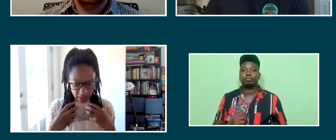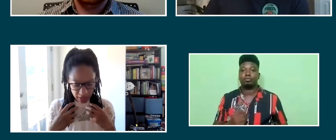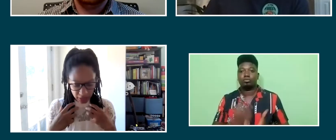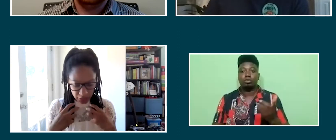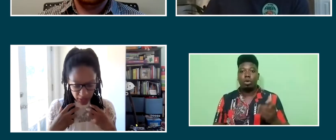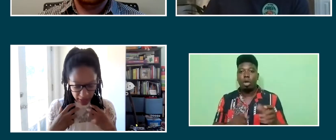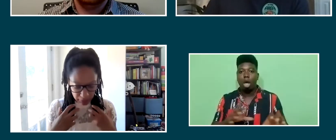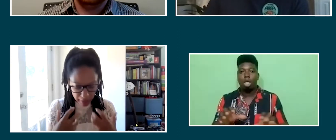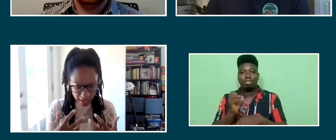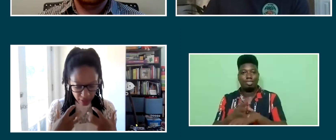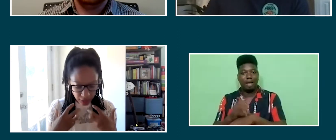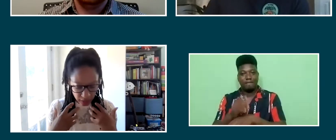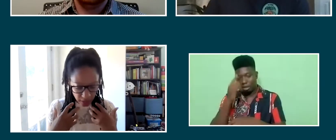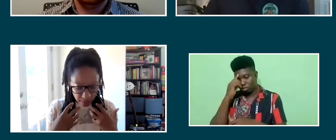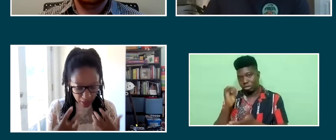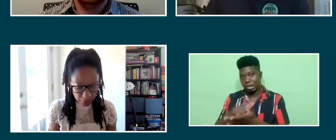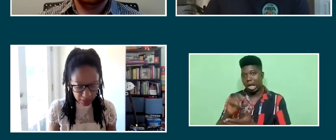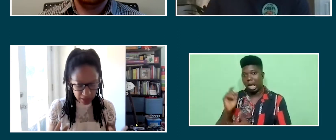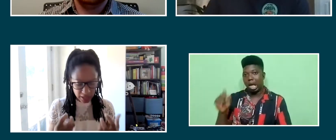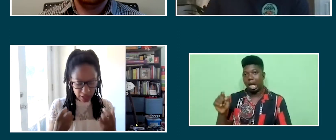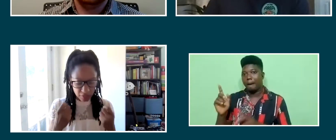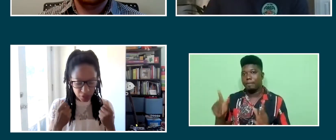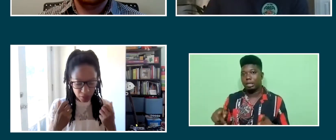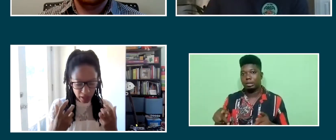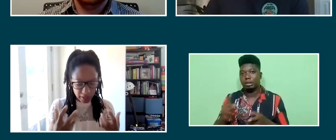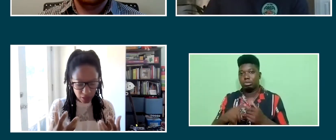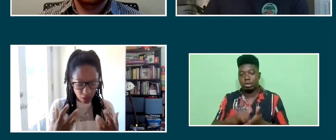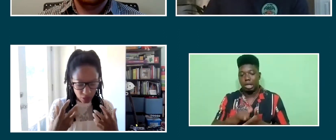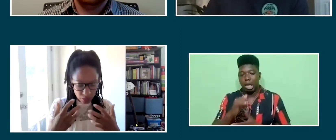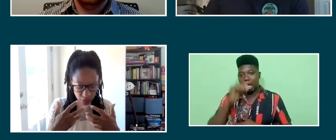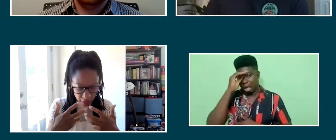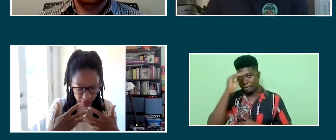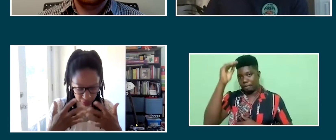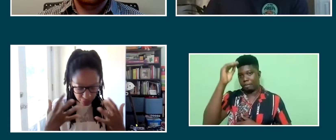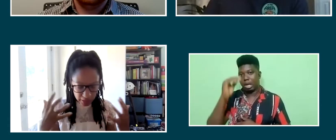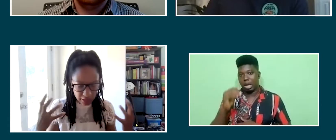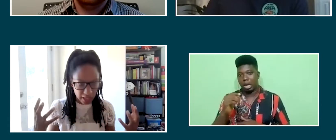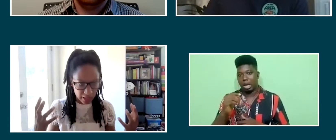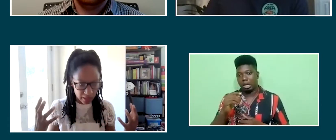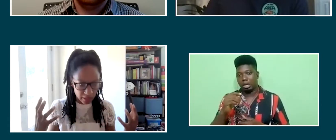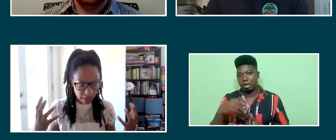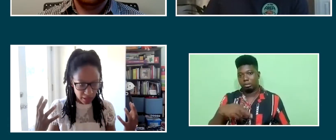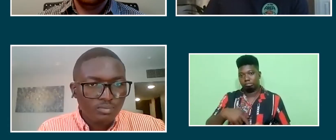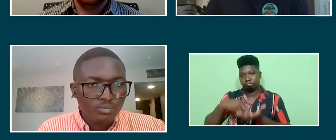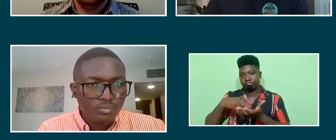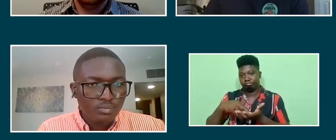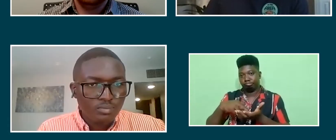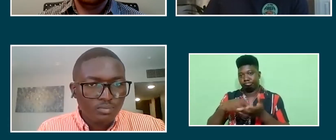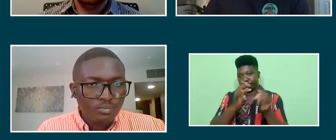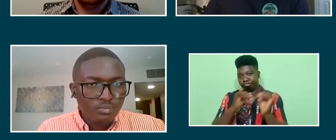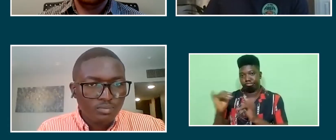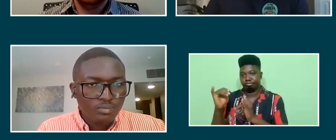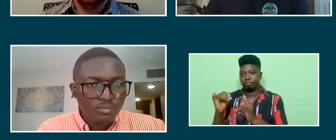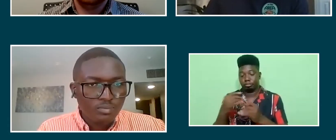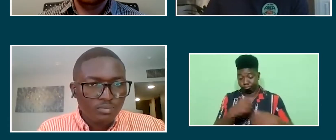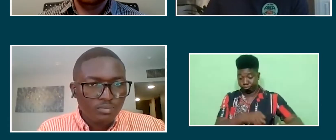to that man or male presenting individual on this call who's starting to rethink the entire way